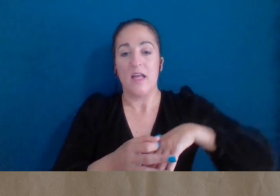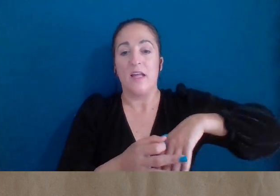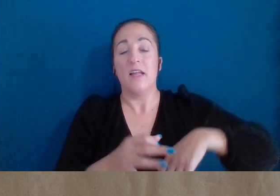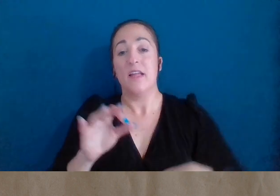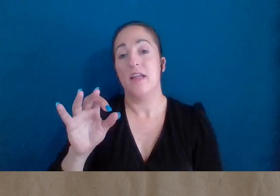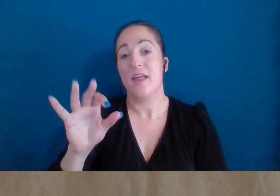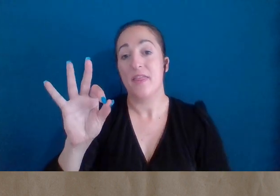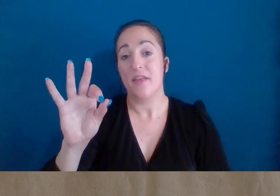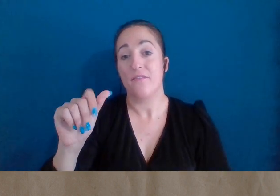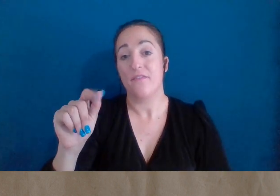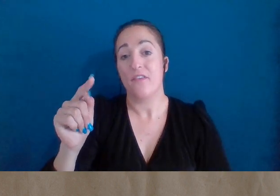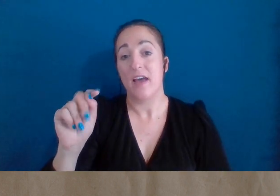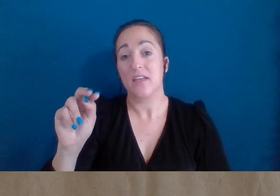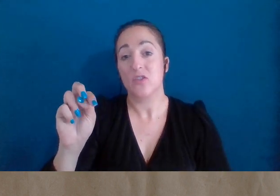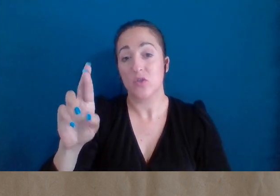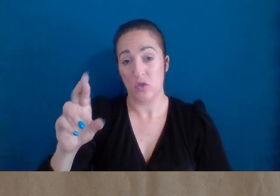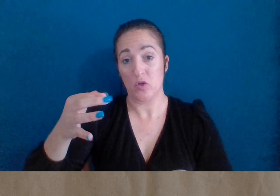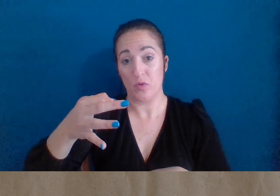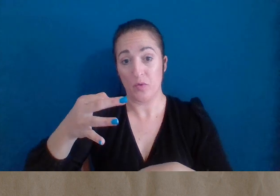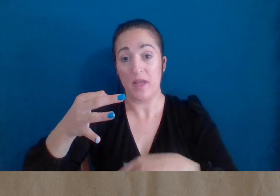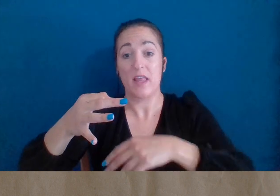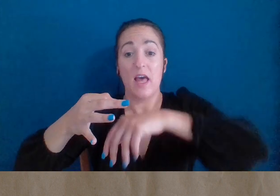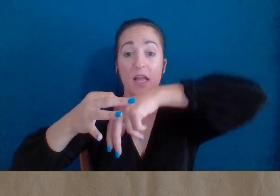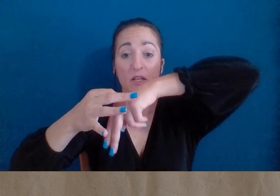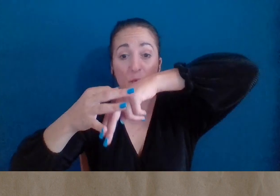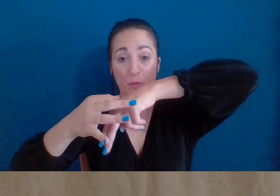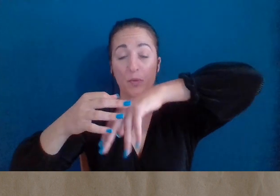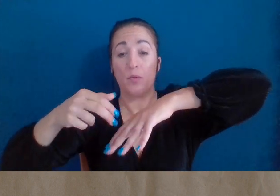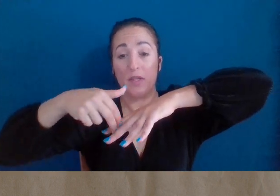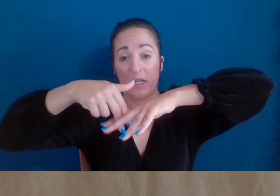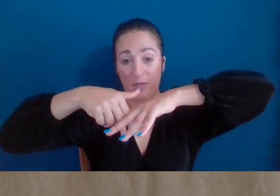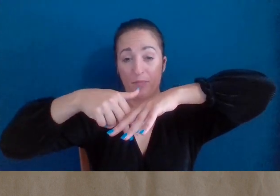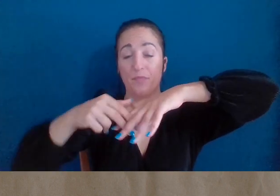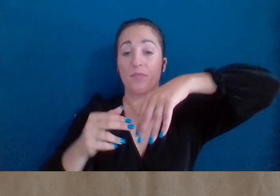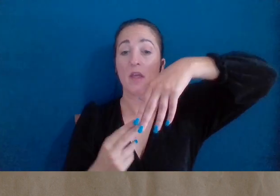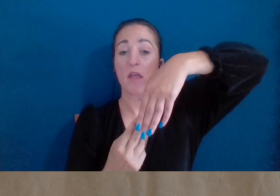like connect the paper, but I can also move the paper.